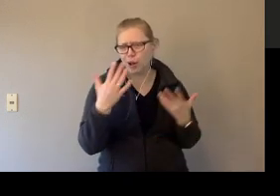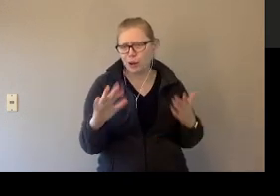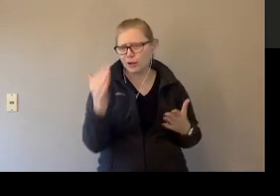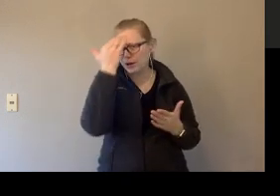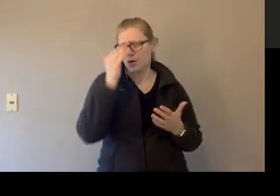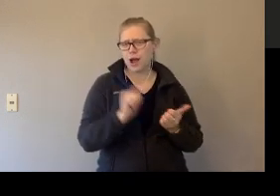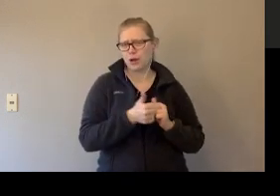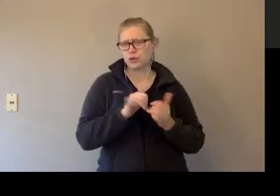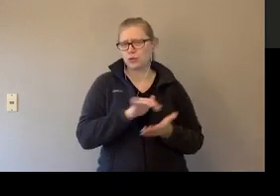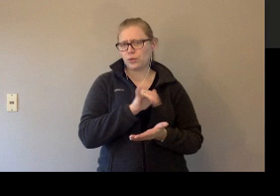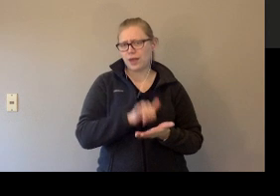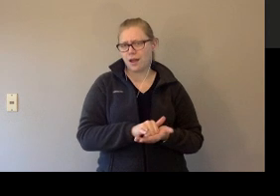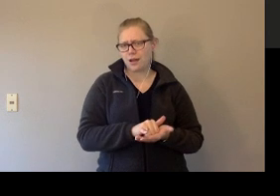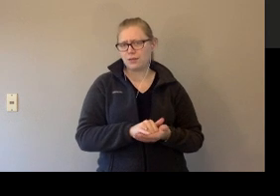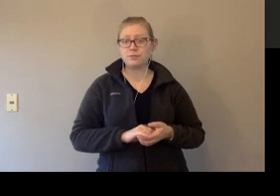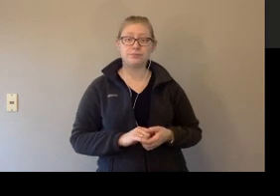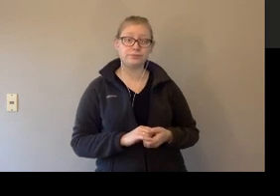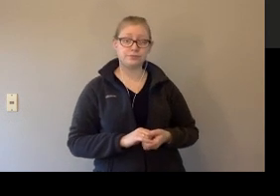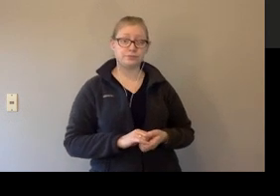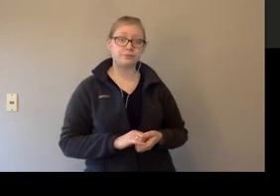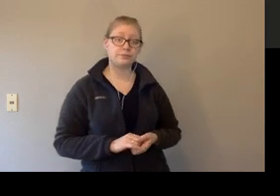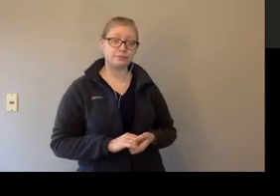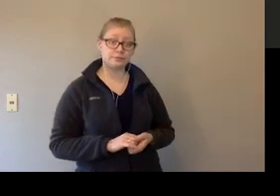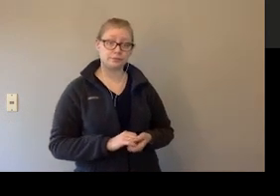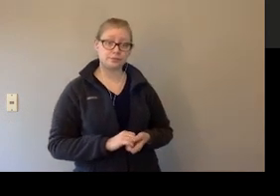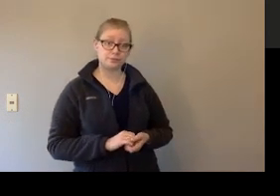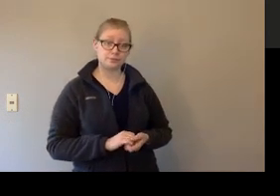that. So I'm going to have